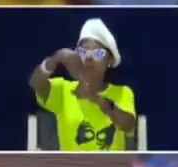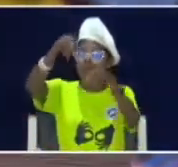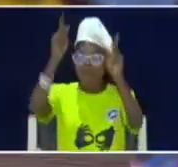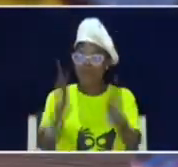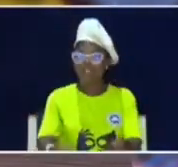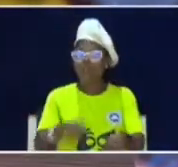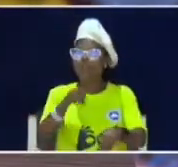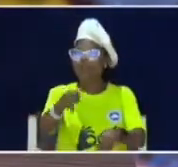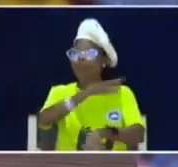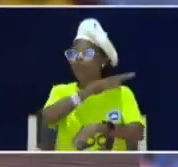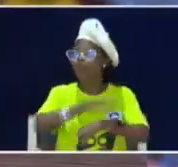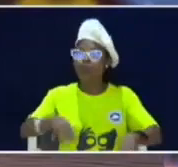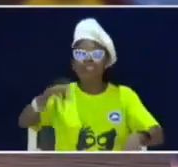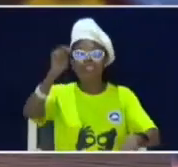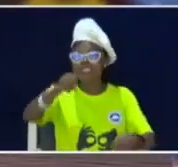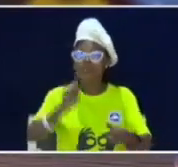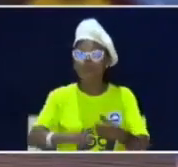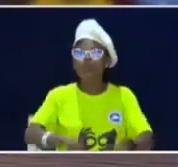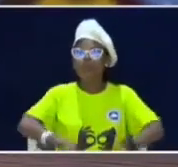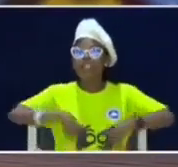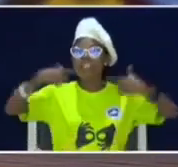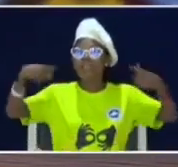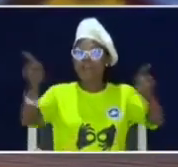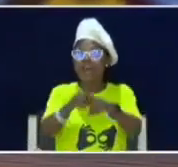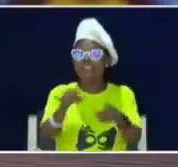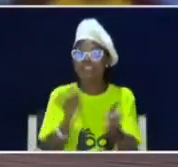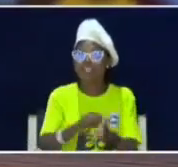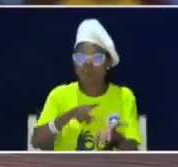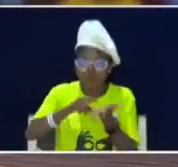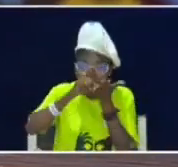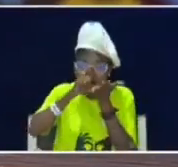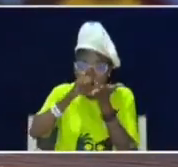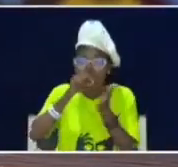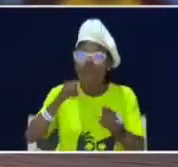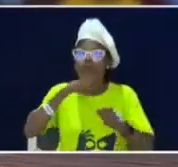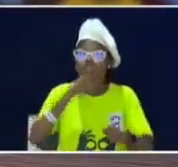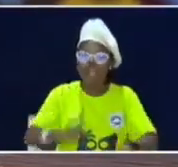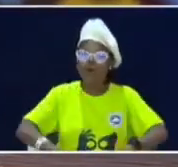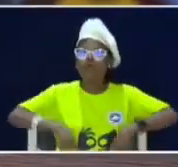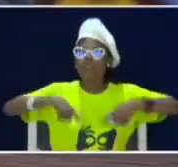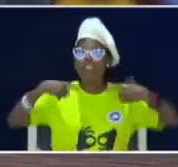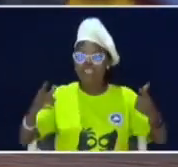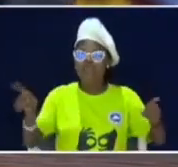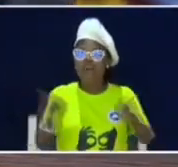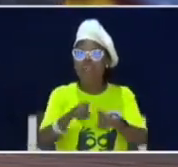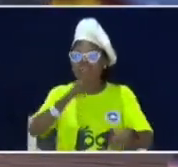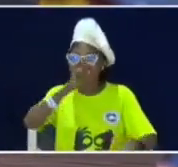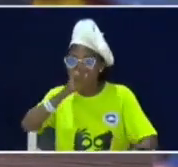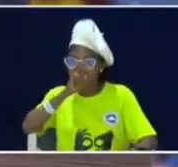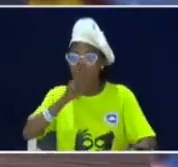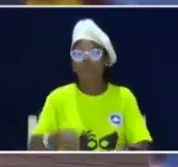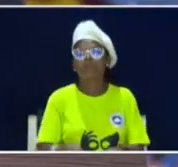need to live like a chicken. Live like an eagle that God has made you to be.